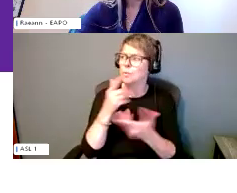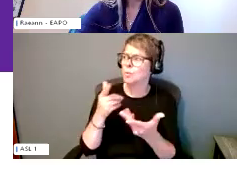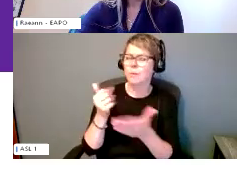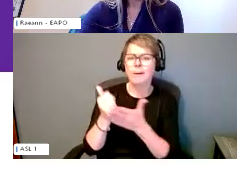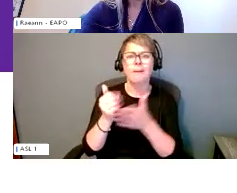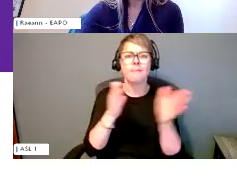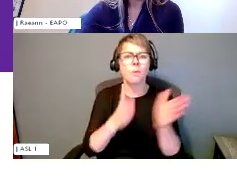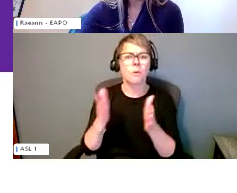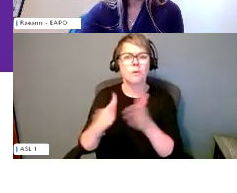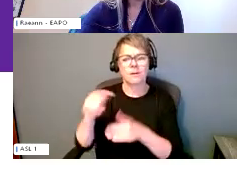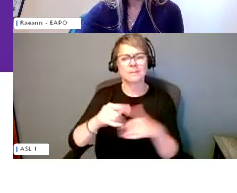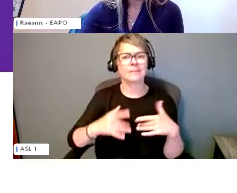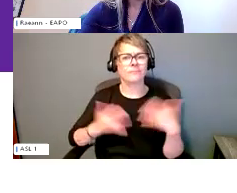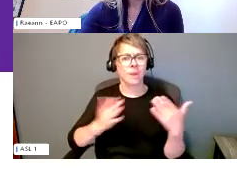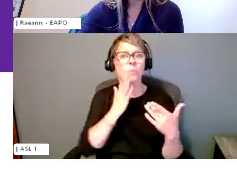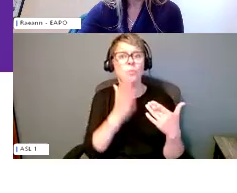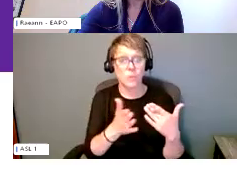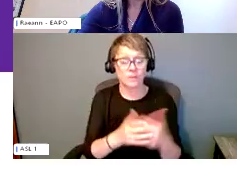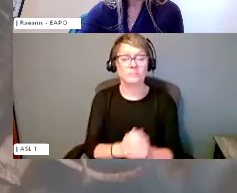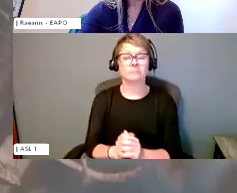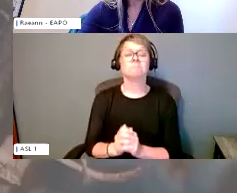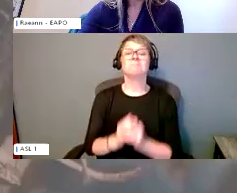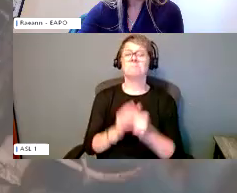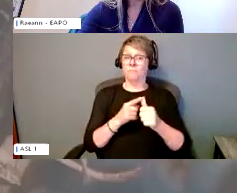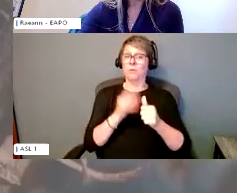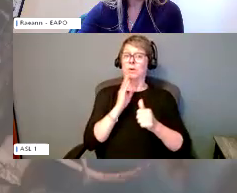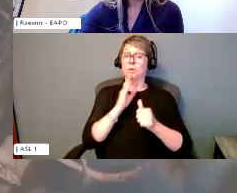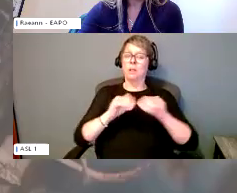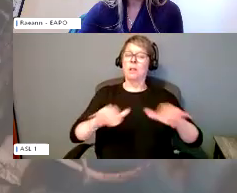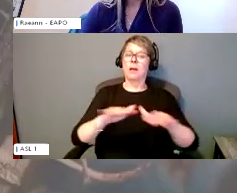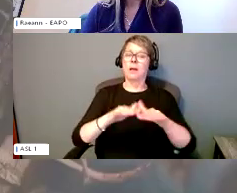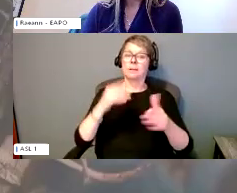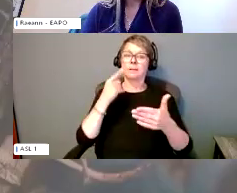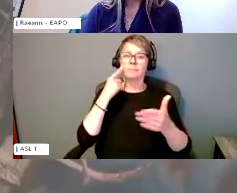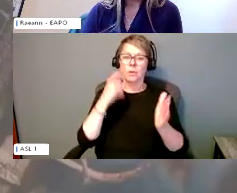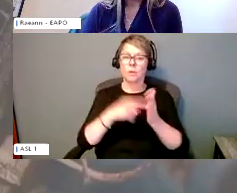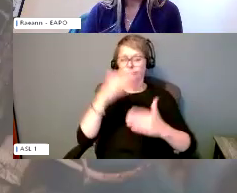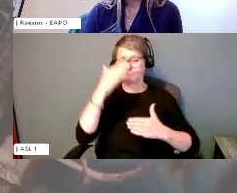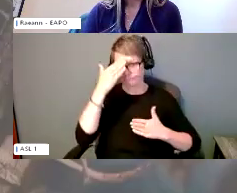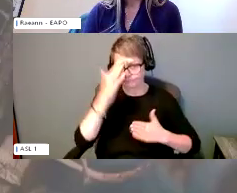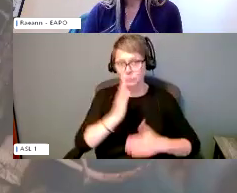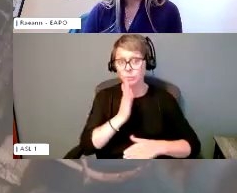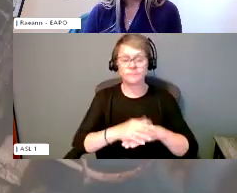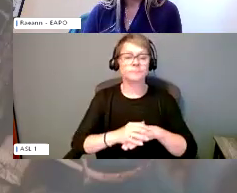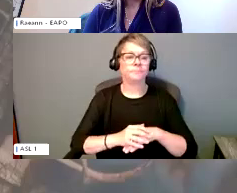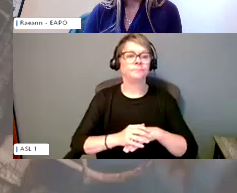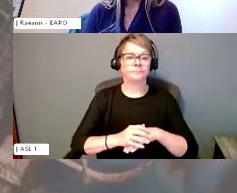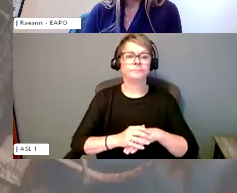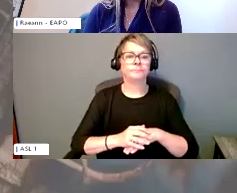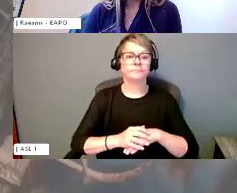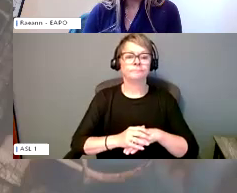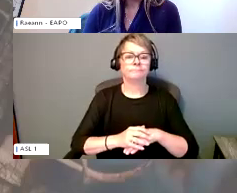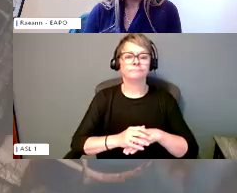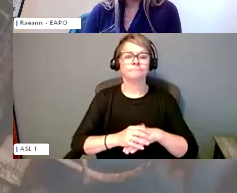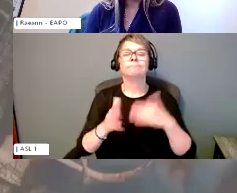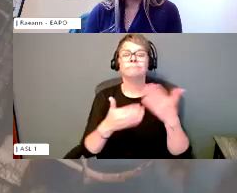this event after we do our initial land acknowledgement. So I just want to start with our land acknowledgement